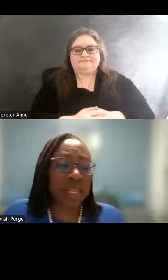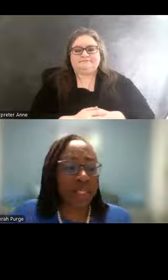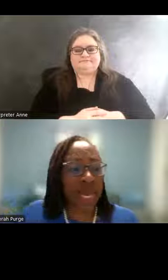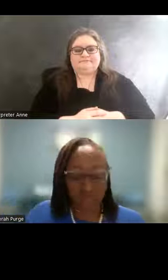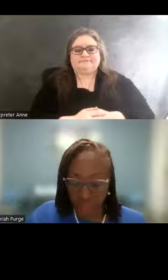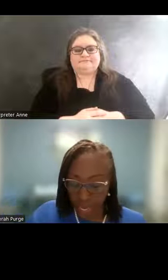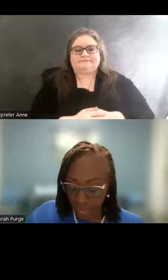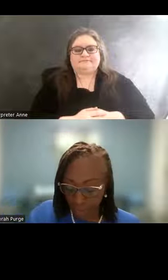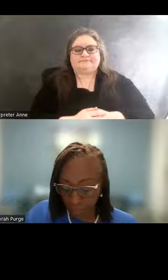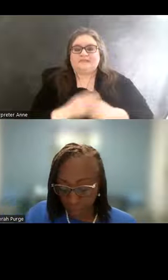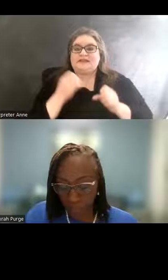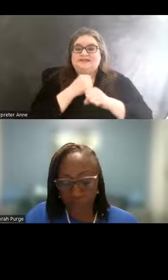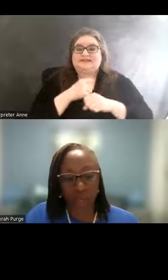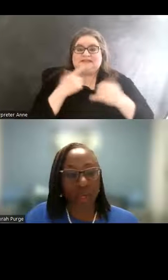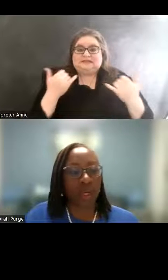where are the stats today?